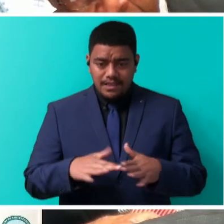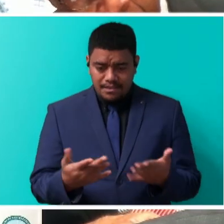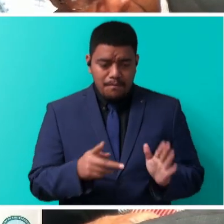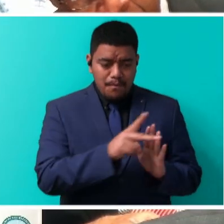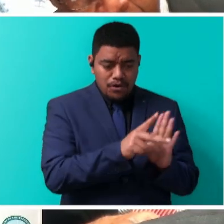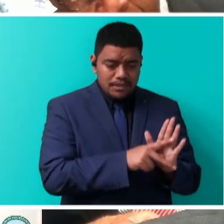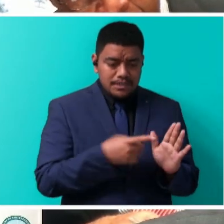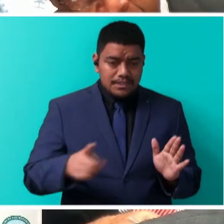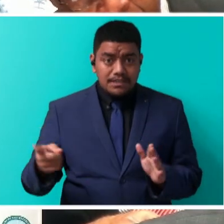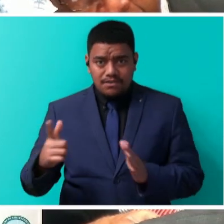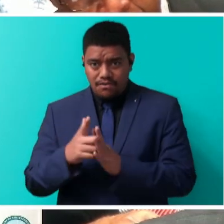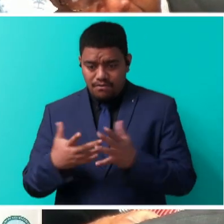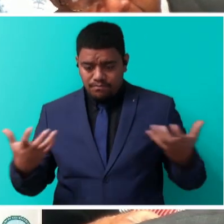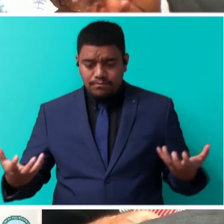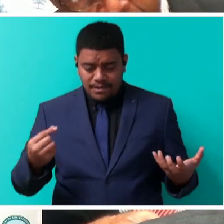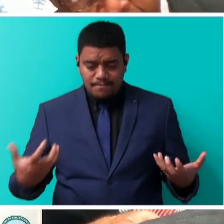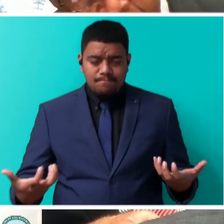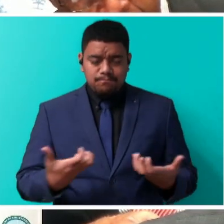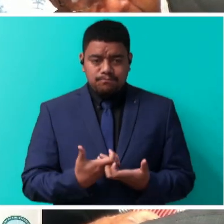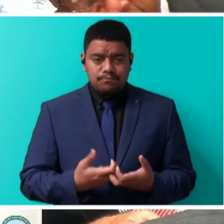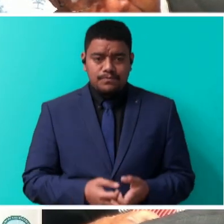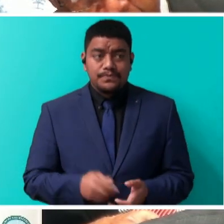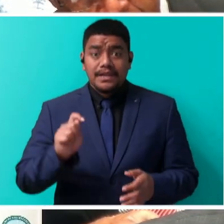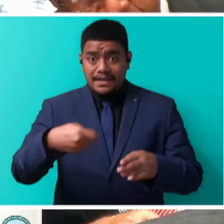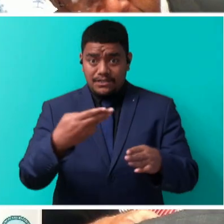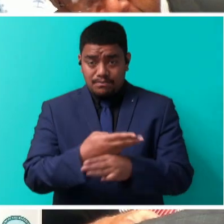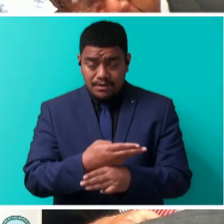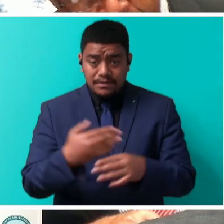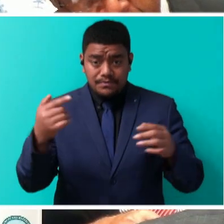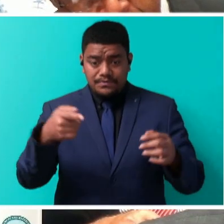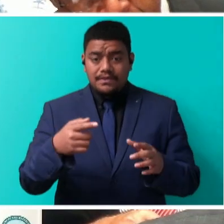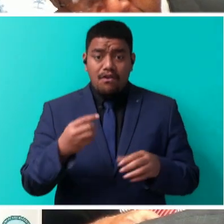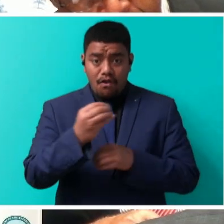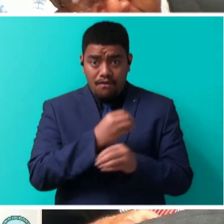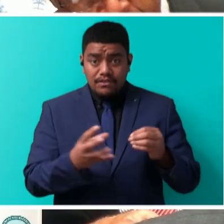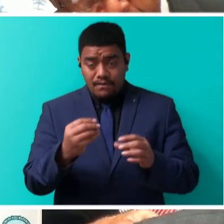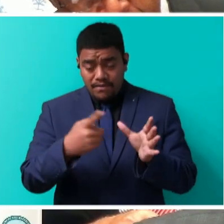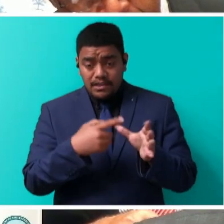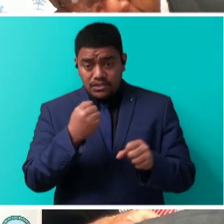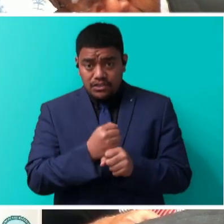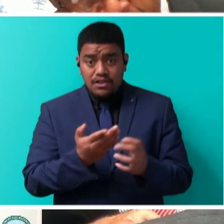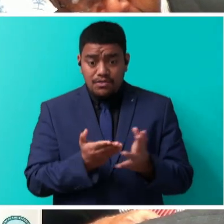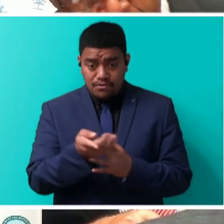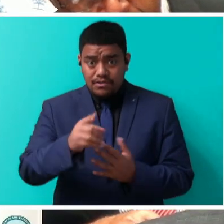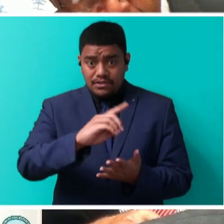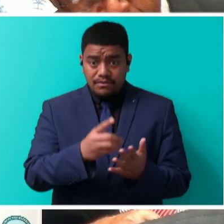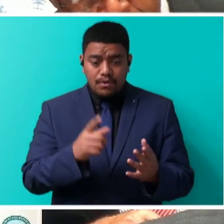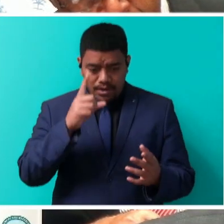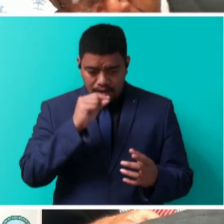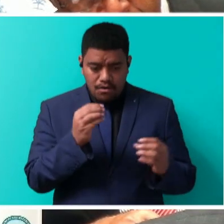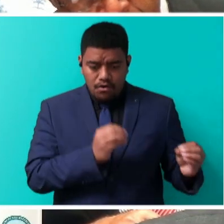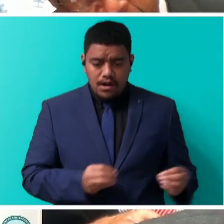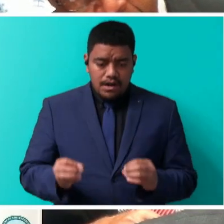policy and legislation. Next month, Mr. Speaker, sir, the Office of the Attorney General, through the Legislative Drafting Division, will be organizing